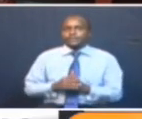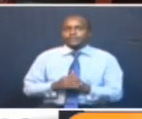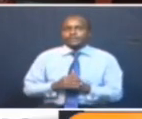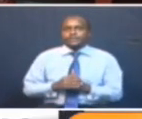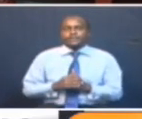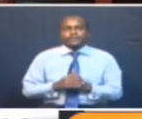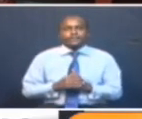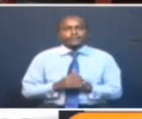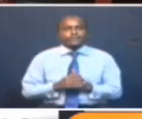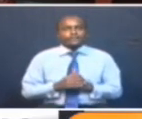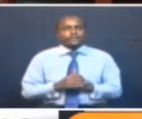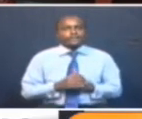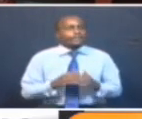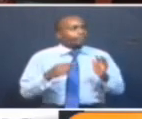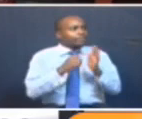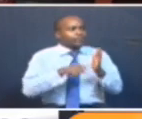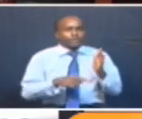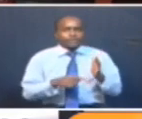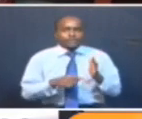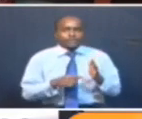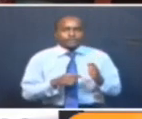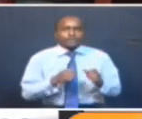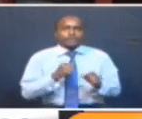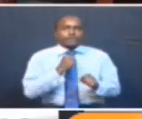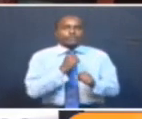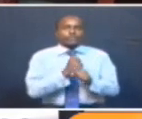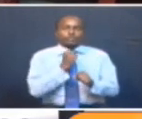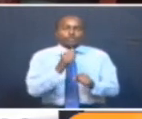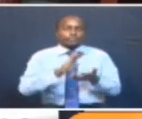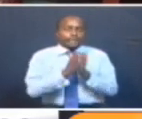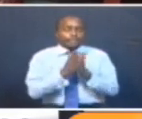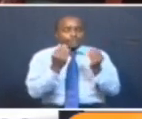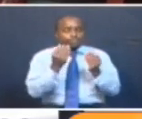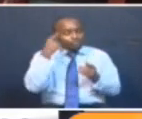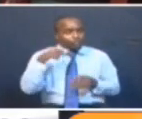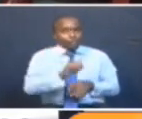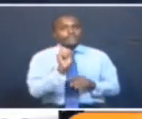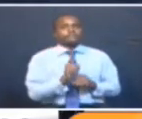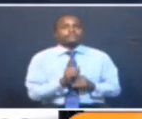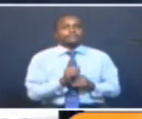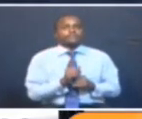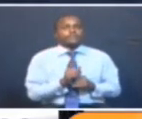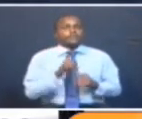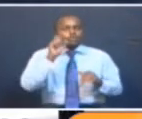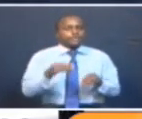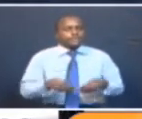is that you don't sacrifice and you don't become simple for yourself. What example do you set then?